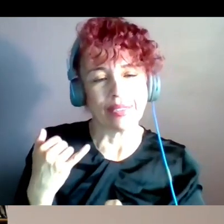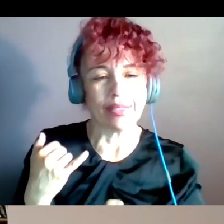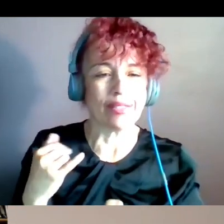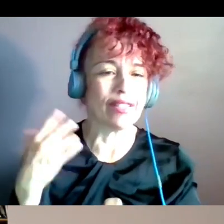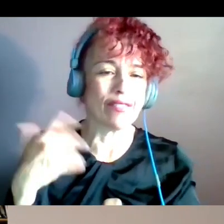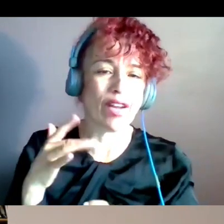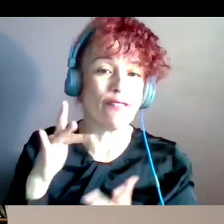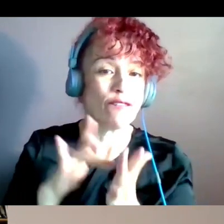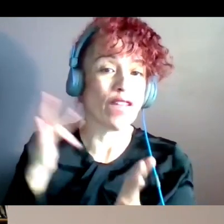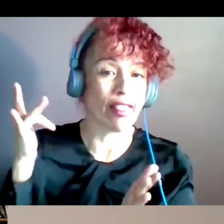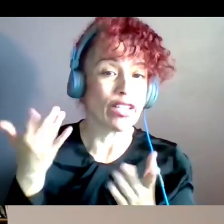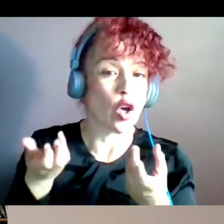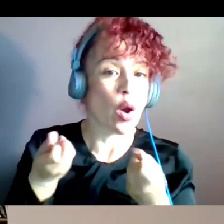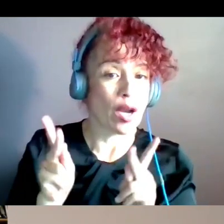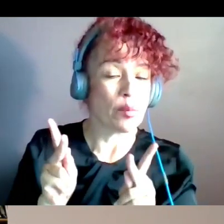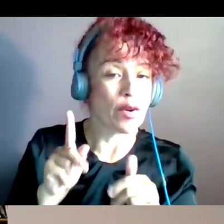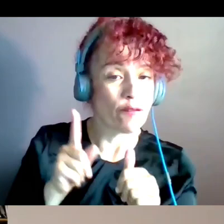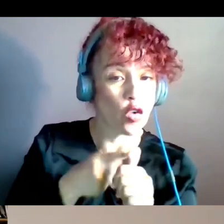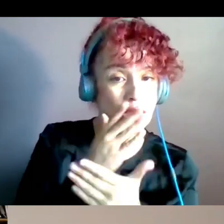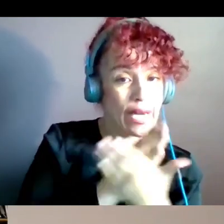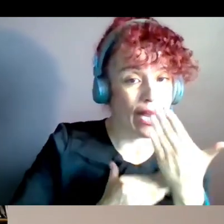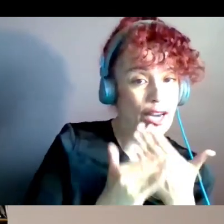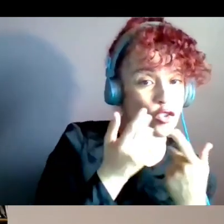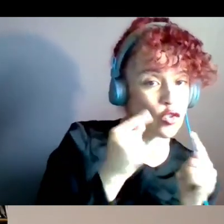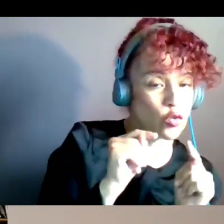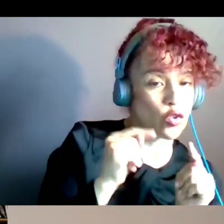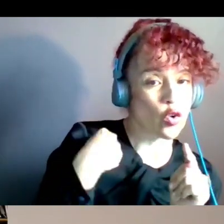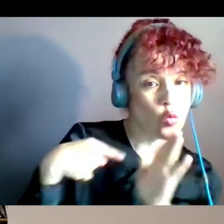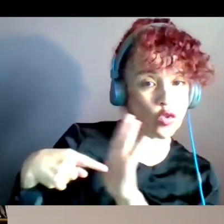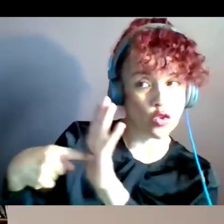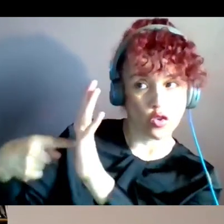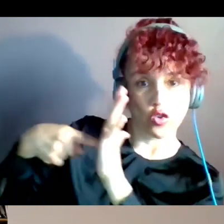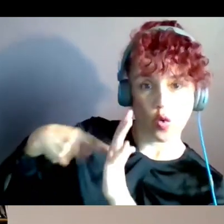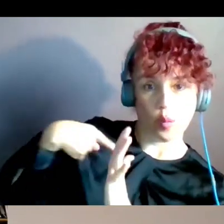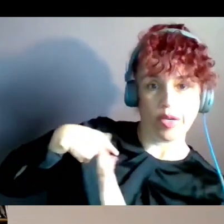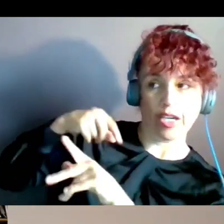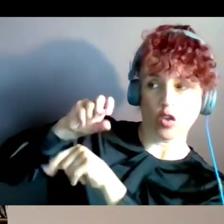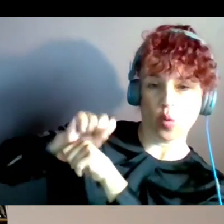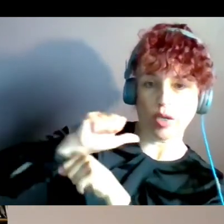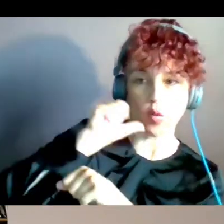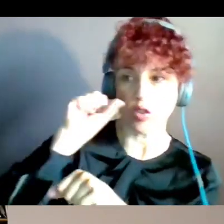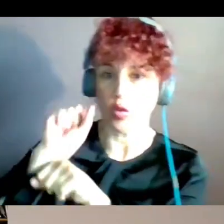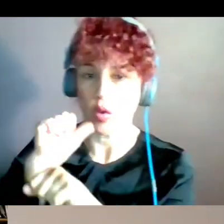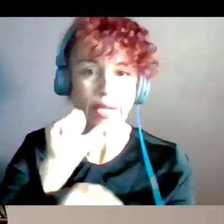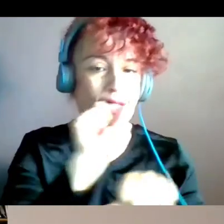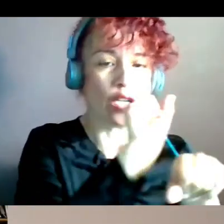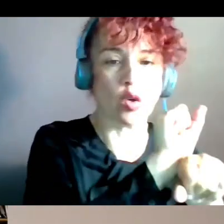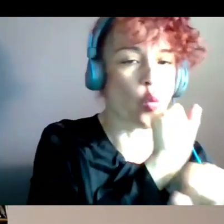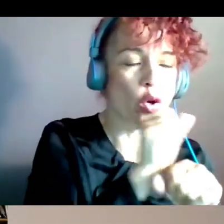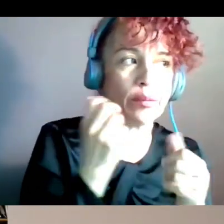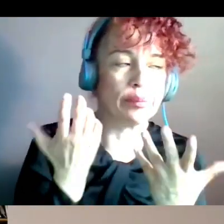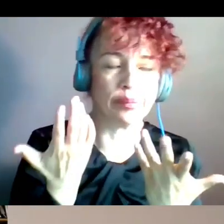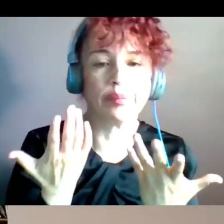very fortunate that I had an opportunity to meet them firsthand so that they could literally show me this is what works and this is what doesn't work.